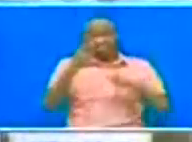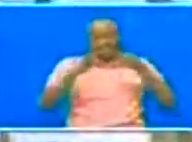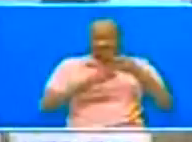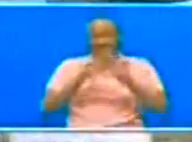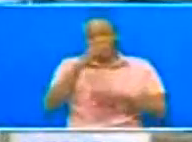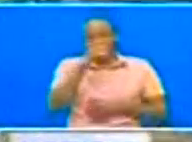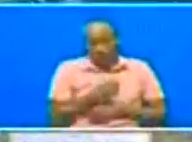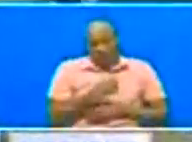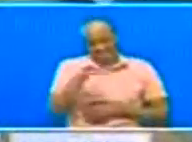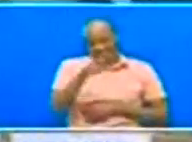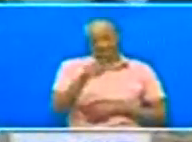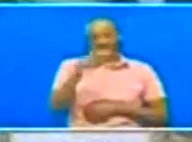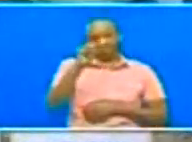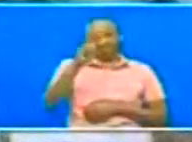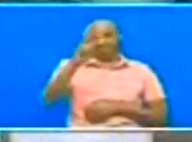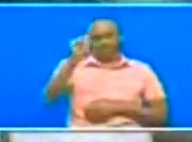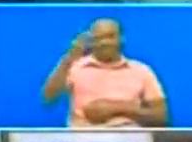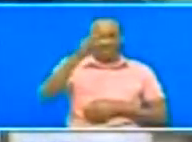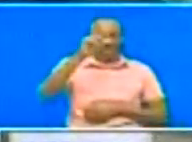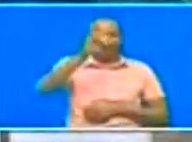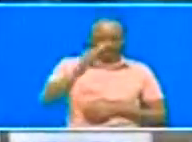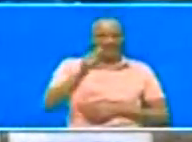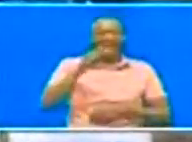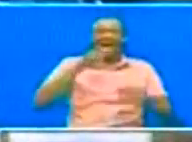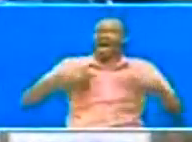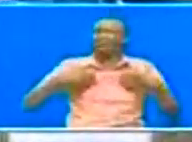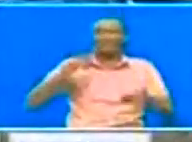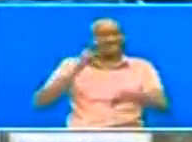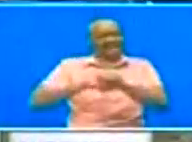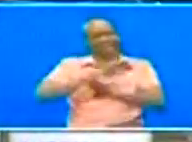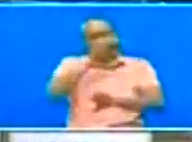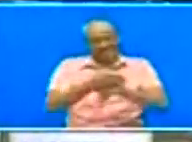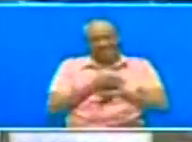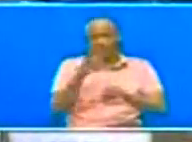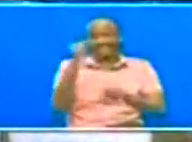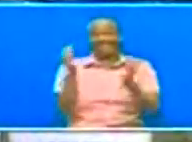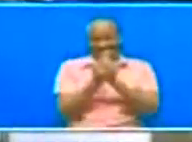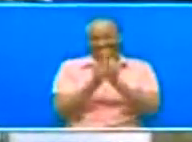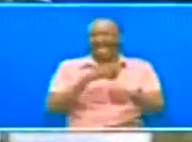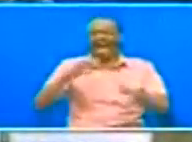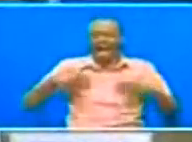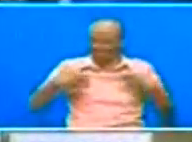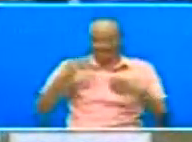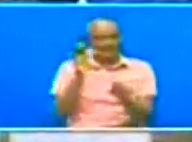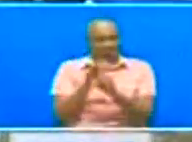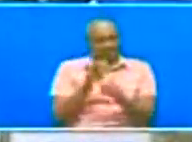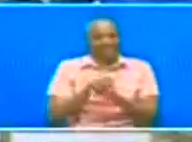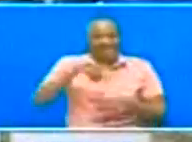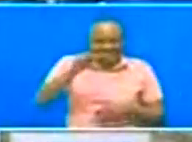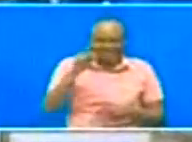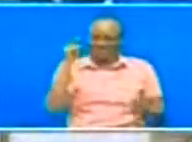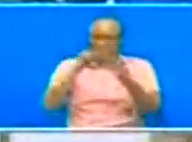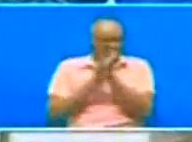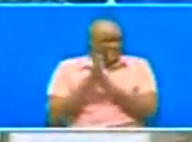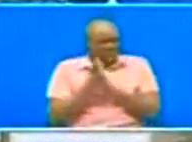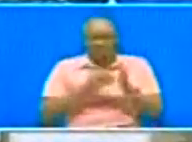27-year-old Ruth Mwenja was overjoyed when she found out she was pregnant back in 2010. And like most mothers, she was looking forward